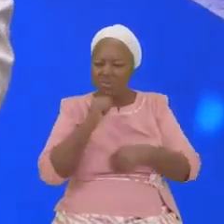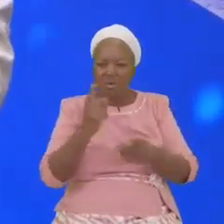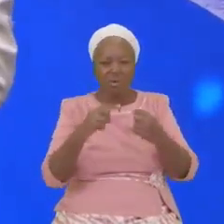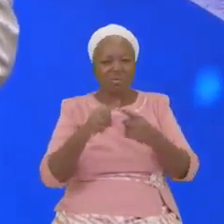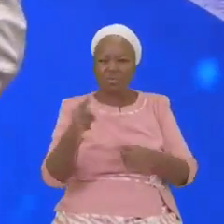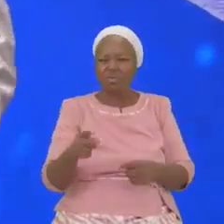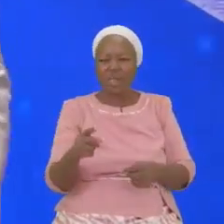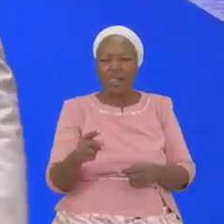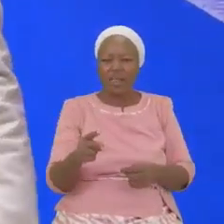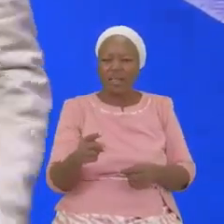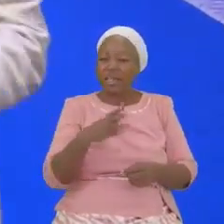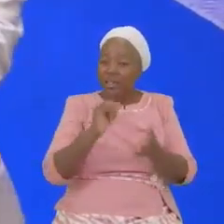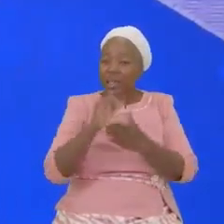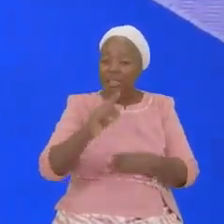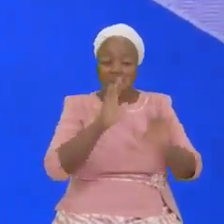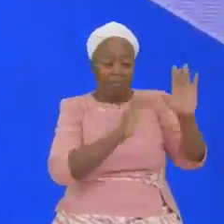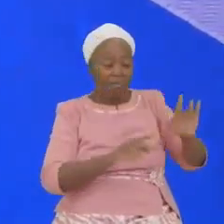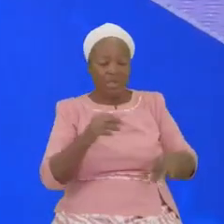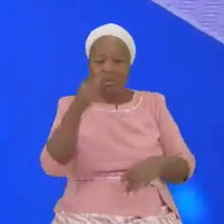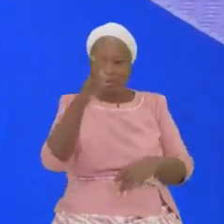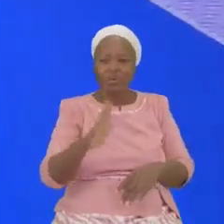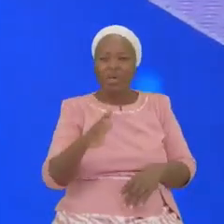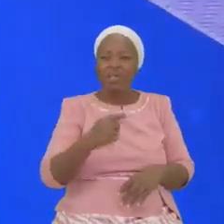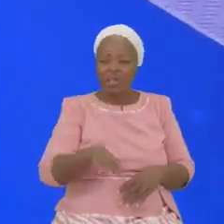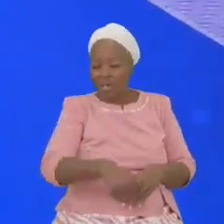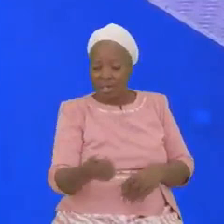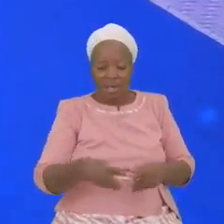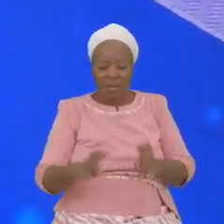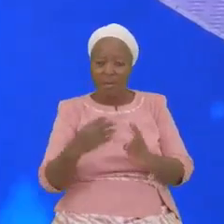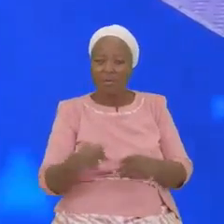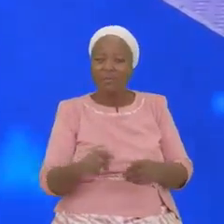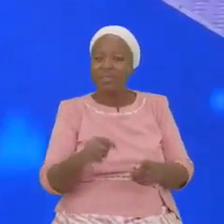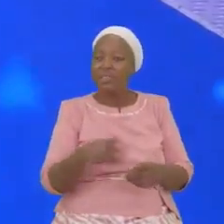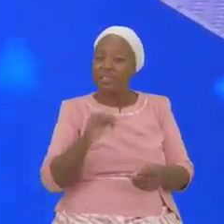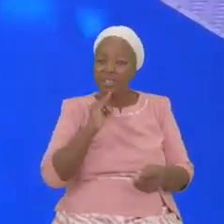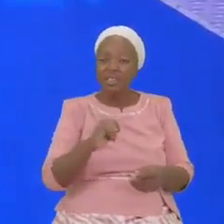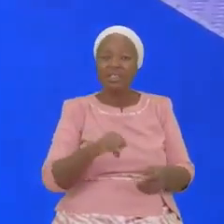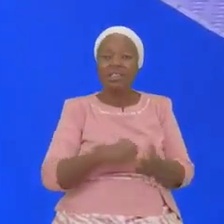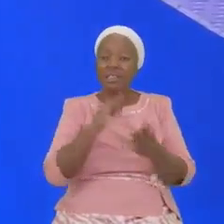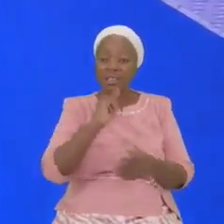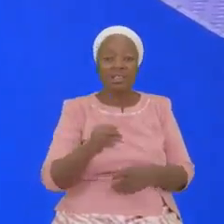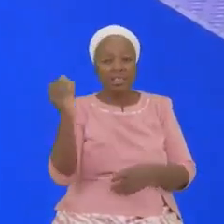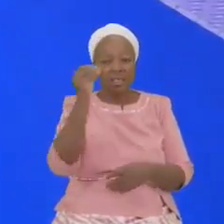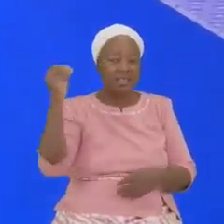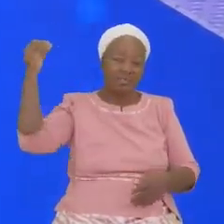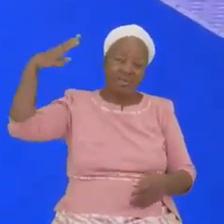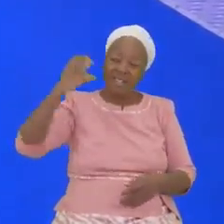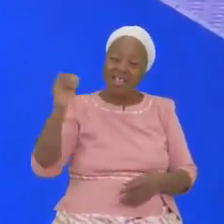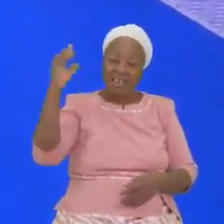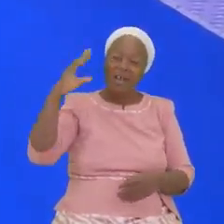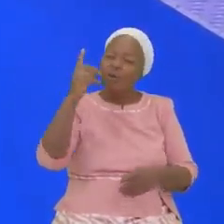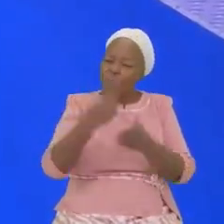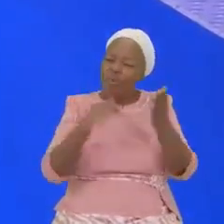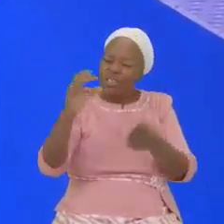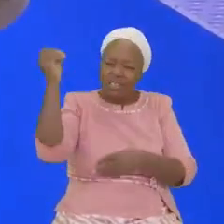will not come to you. That's the mercy of God. The other side of the coin is grace. What's grace? Grace is